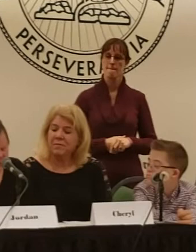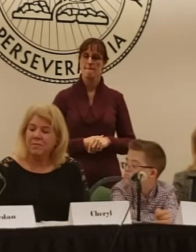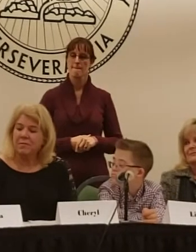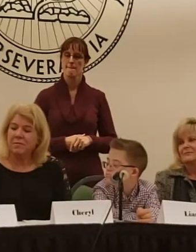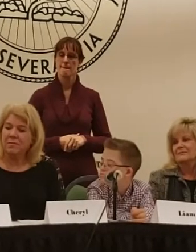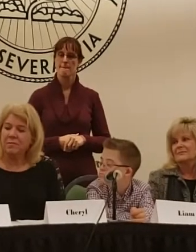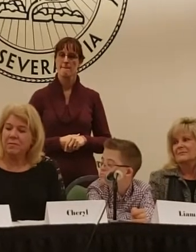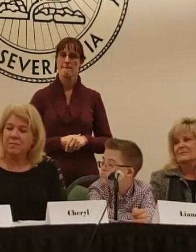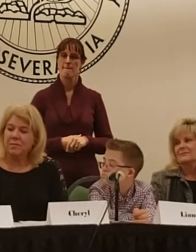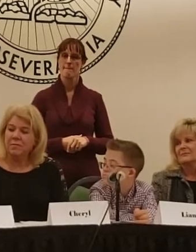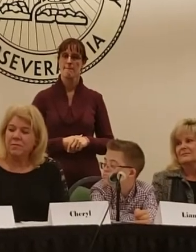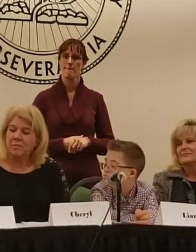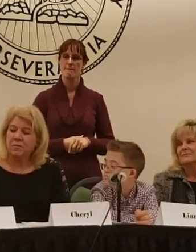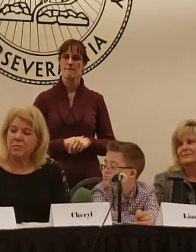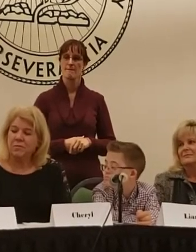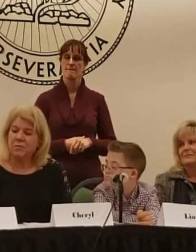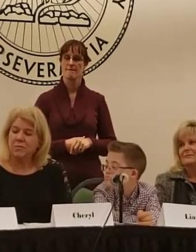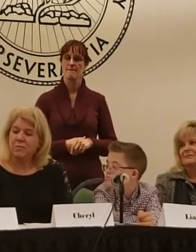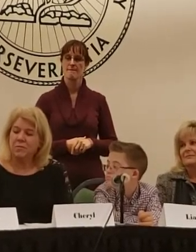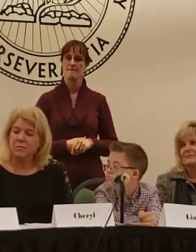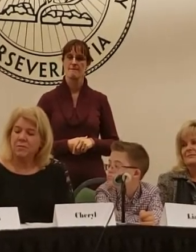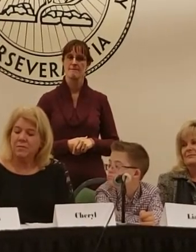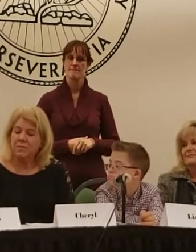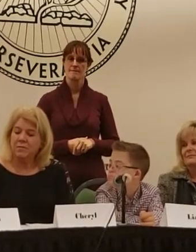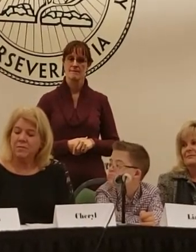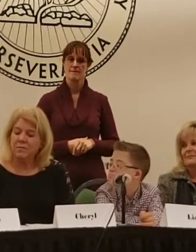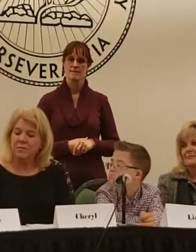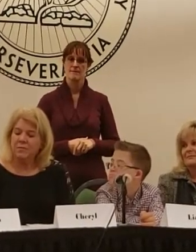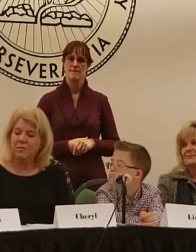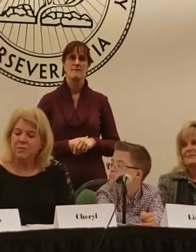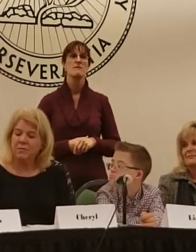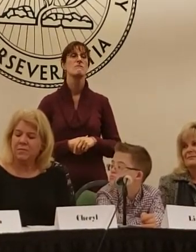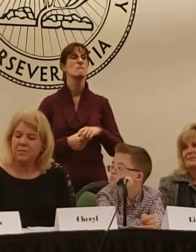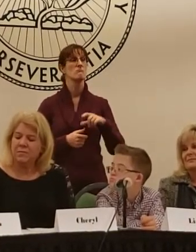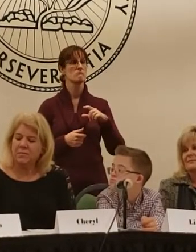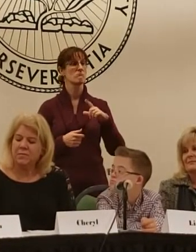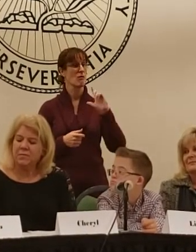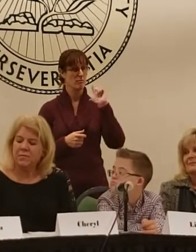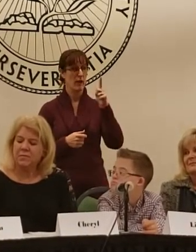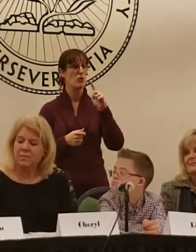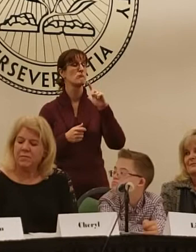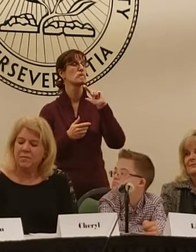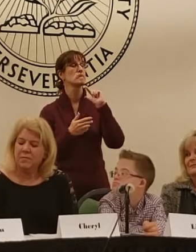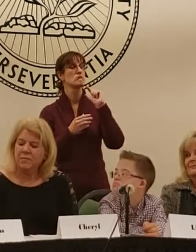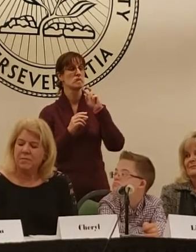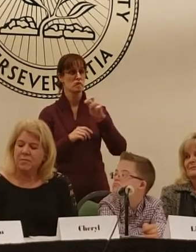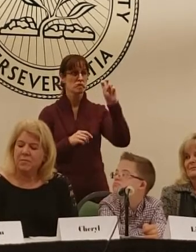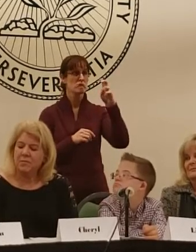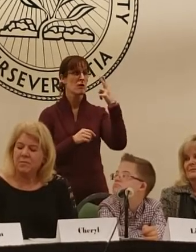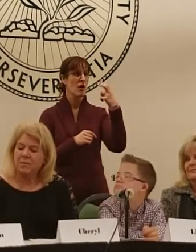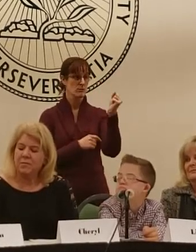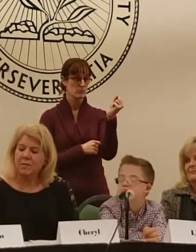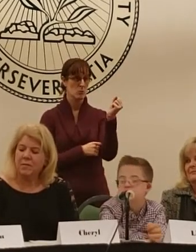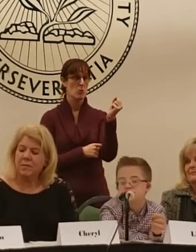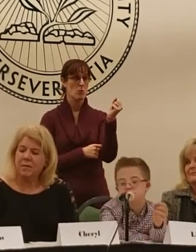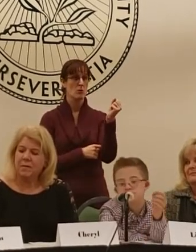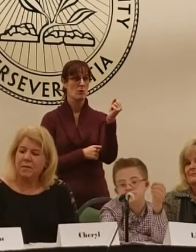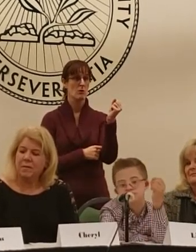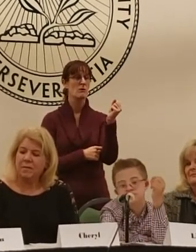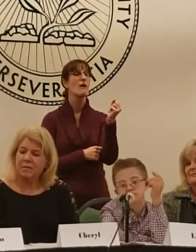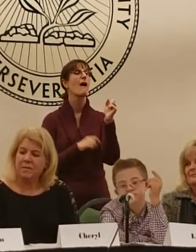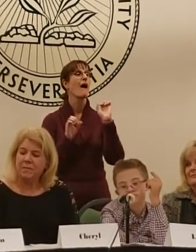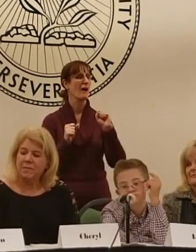When I went to high school, I got to